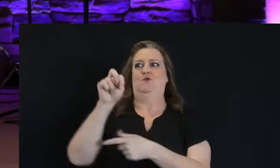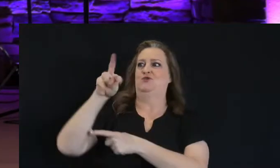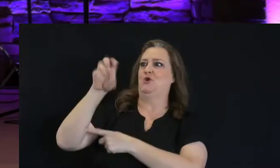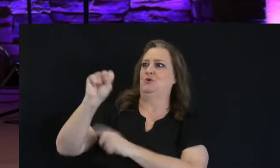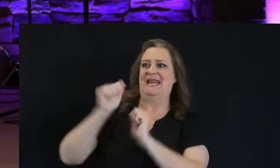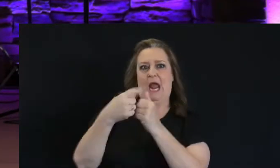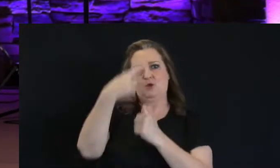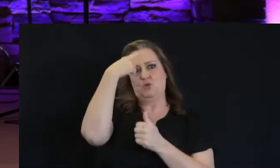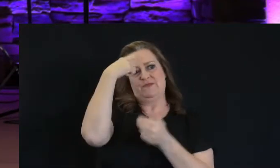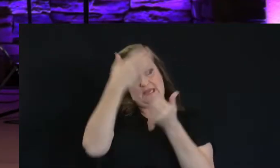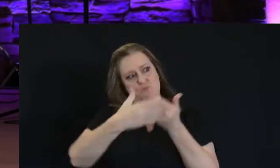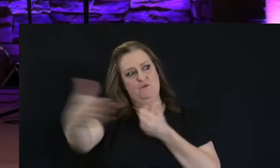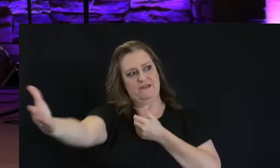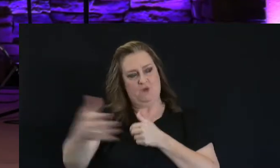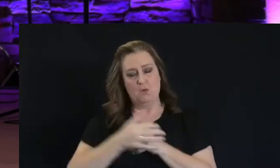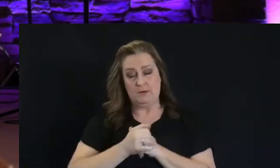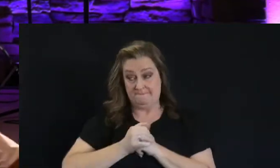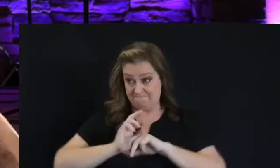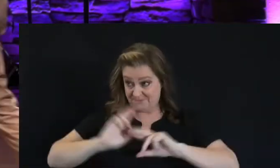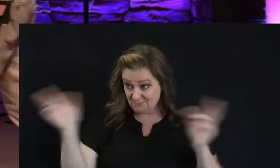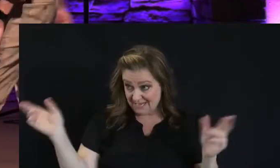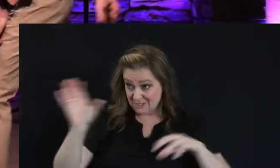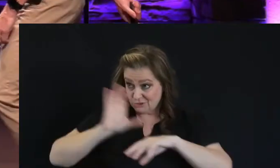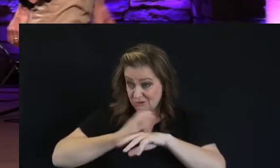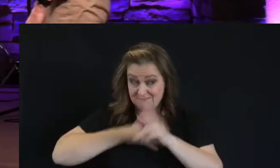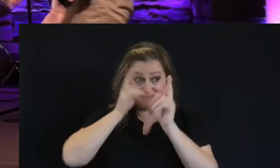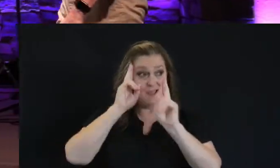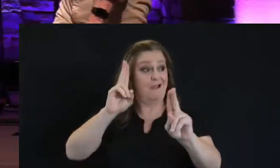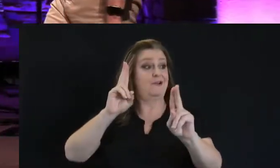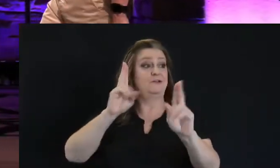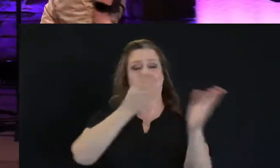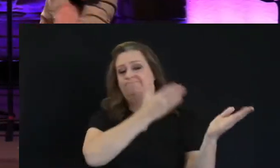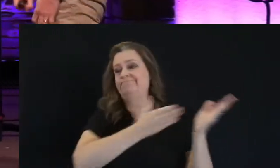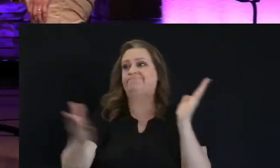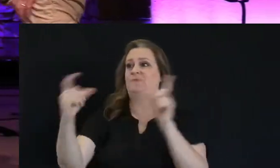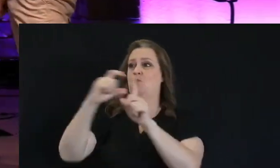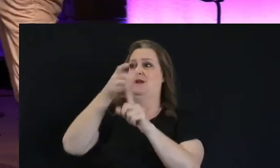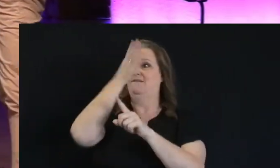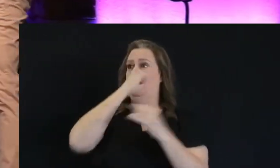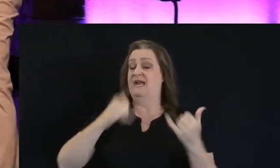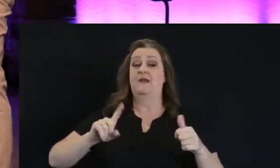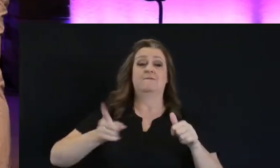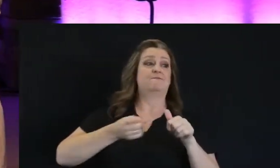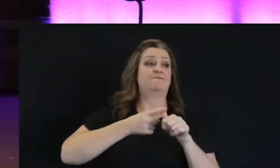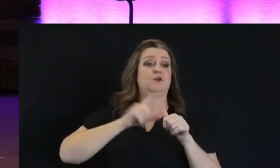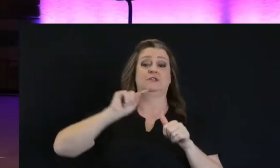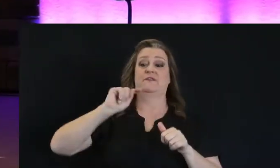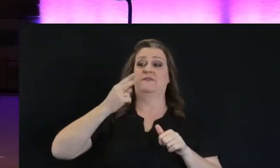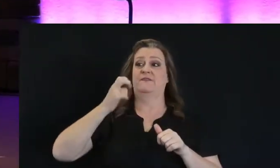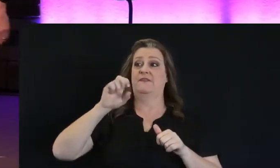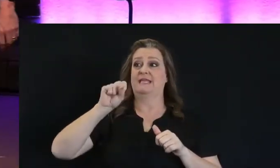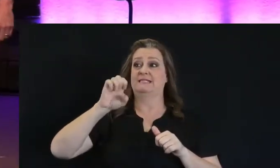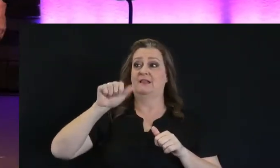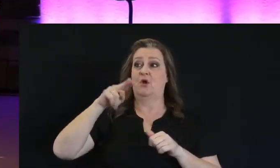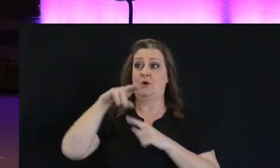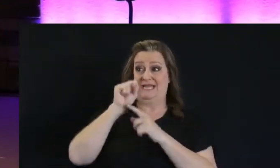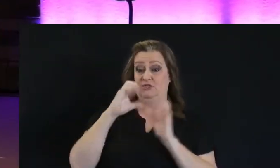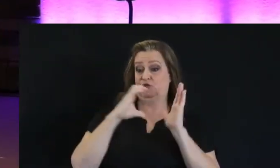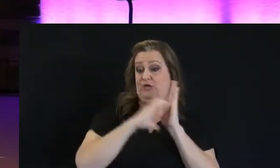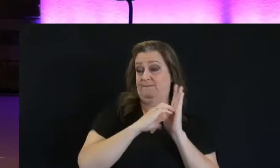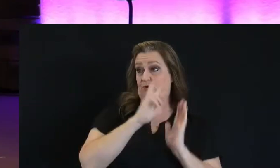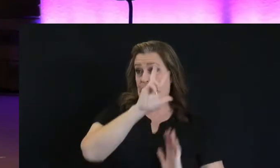forward. So you ready? Here we go. Church, it's my honor to take us to the Word of God today. We'll be in 1 Thessalonians chapter 3, beginning in verse